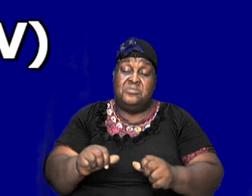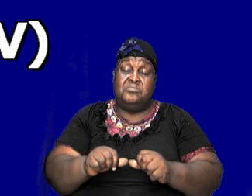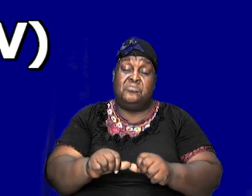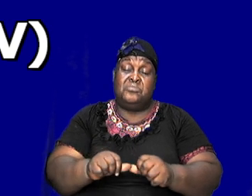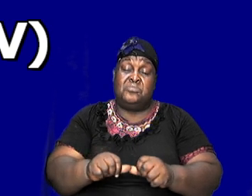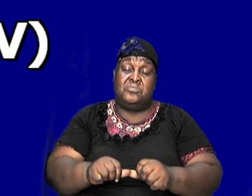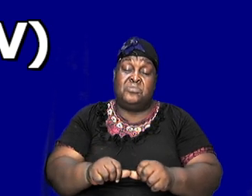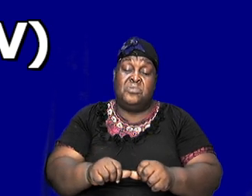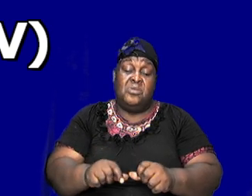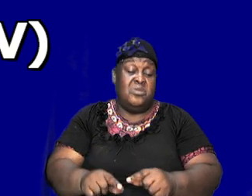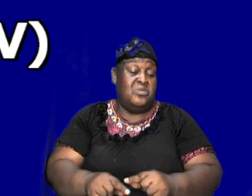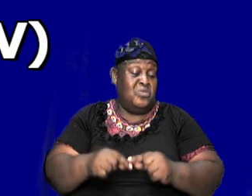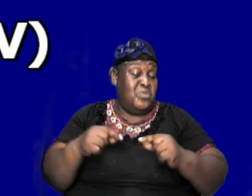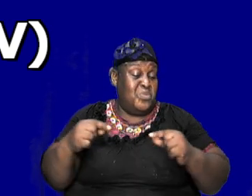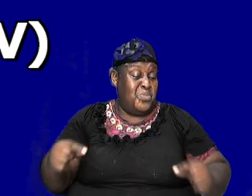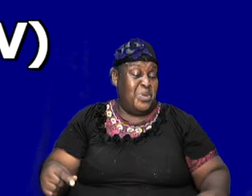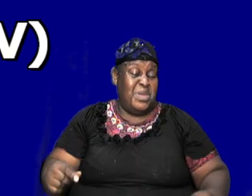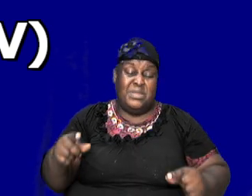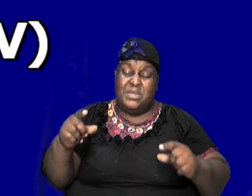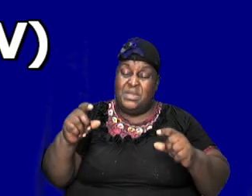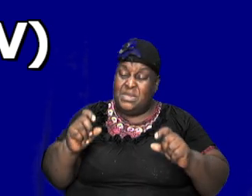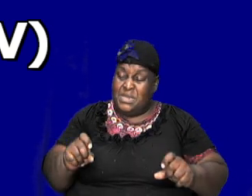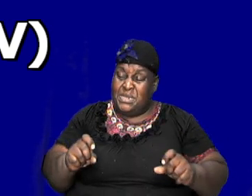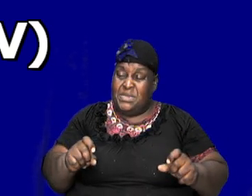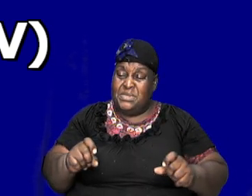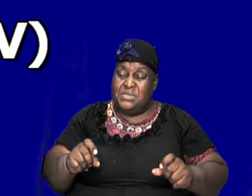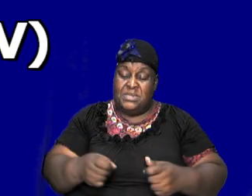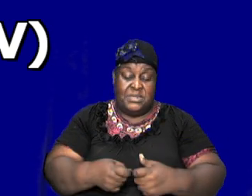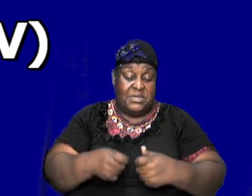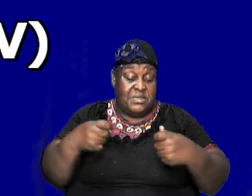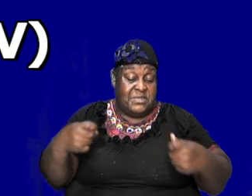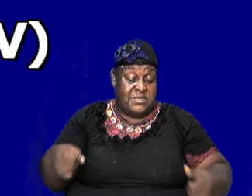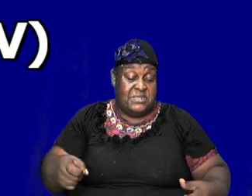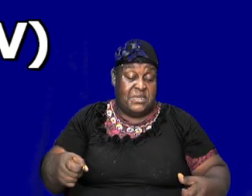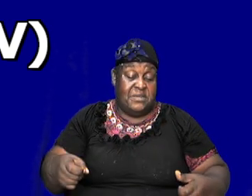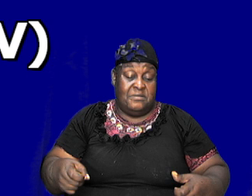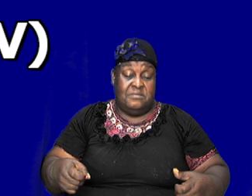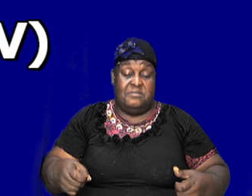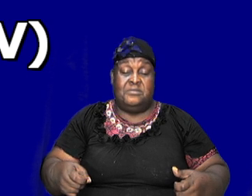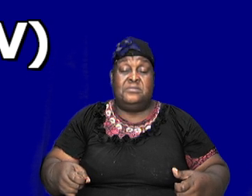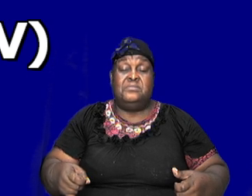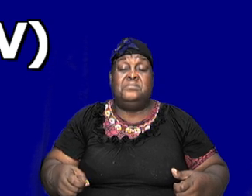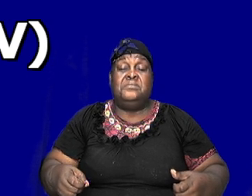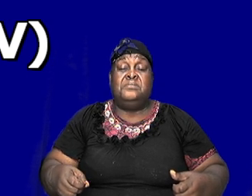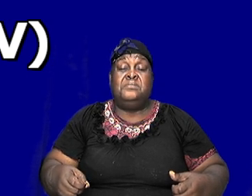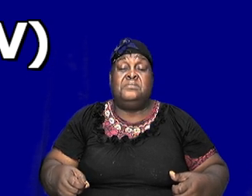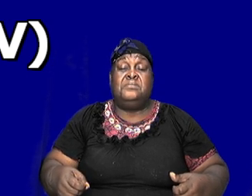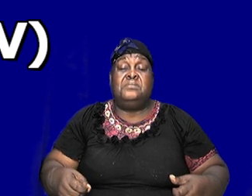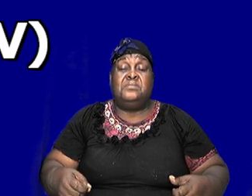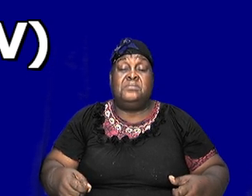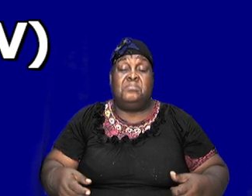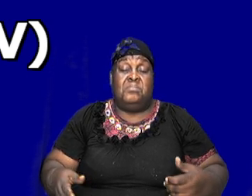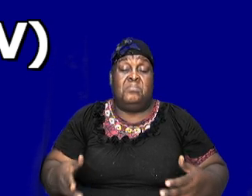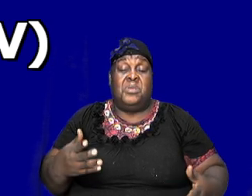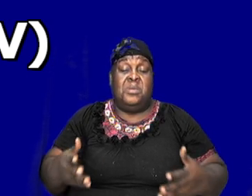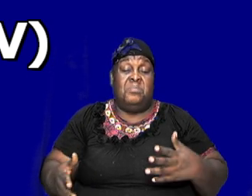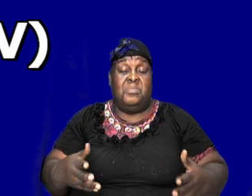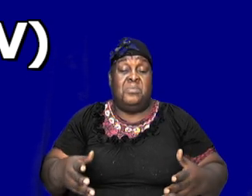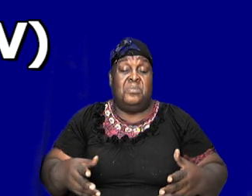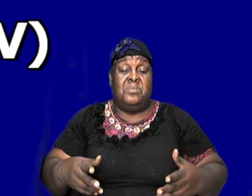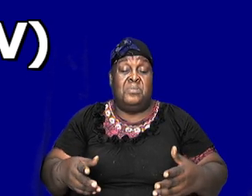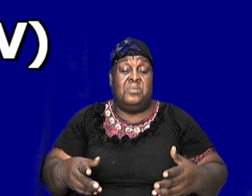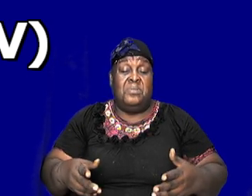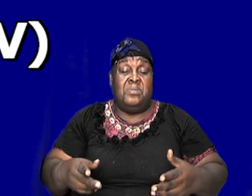point that the greater need was the sin need. And so the place probably was quiet. And the Pharisees